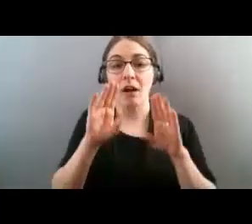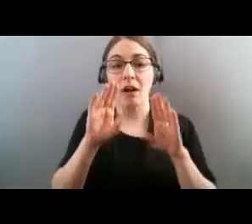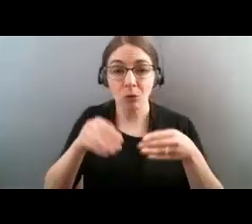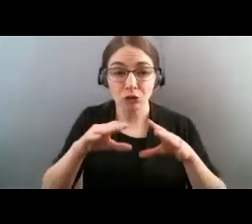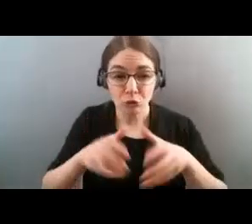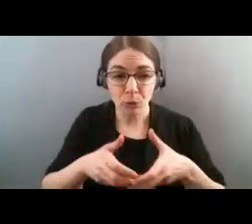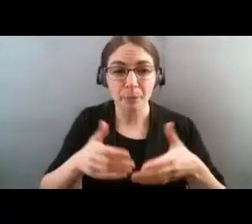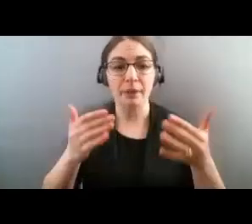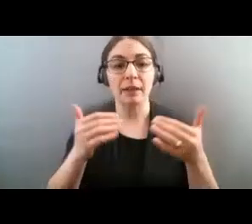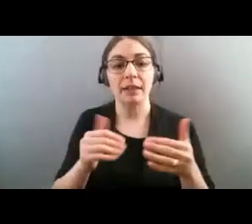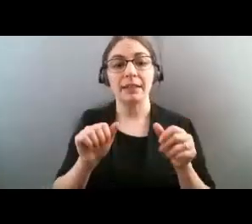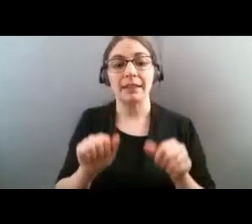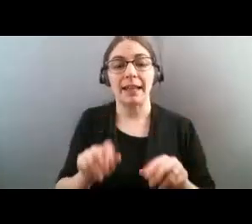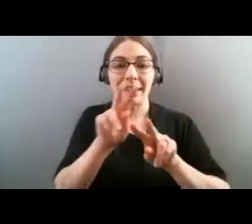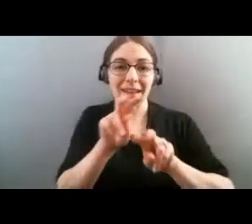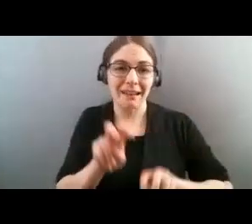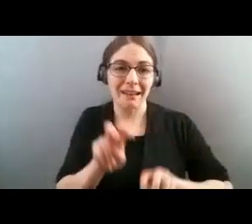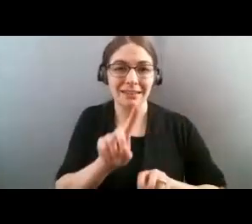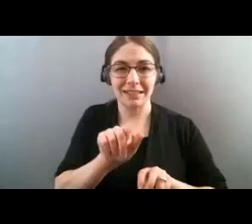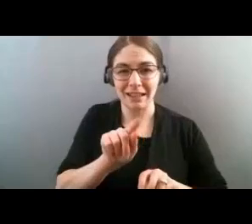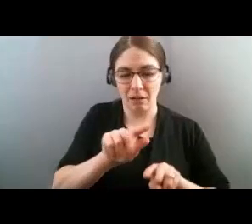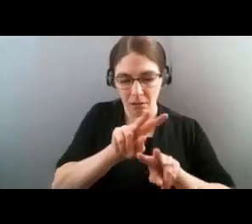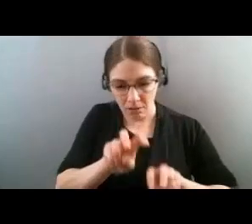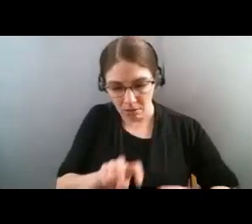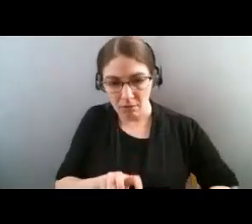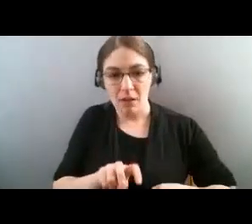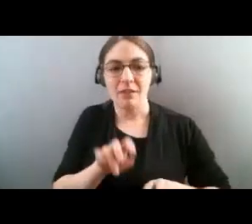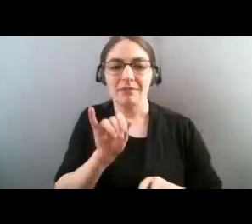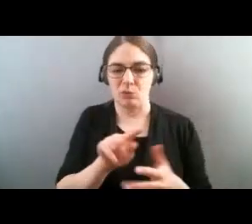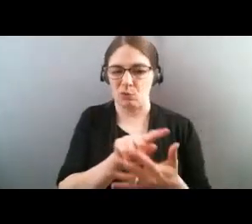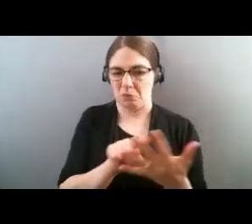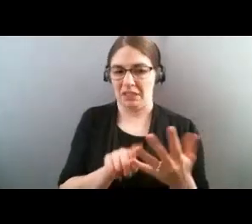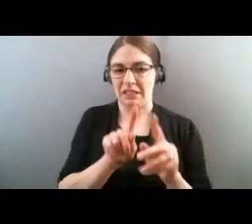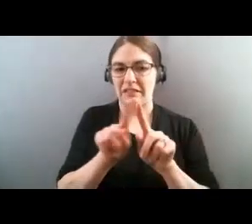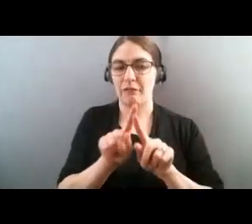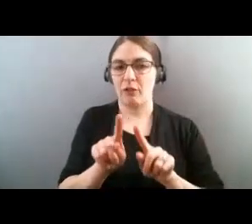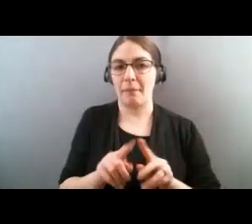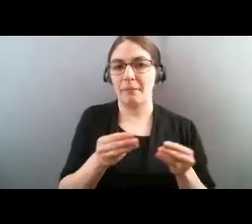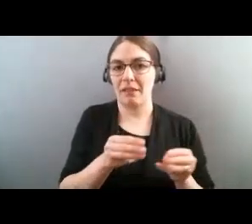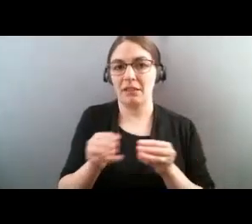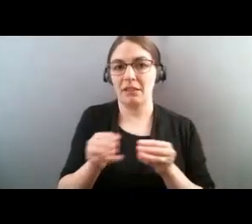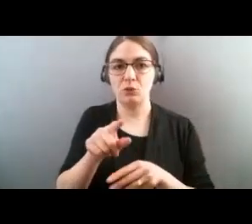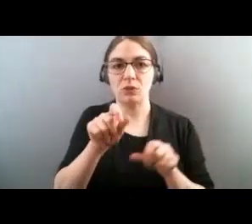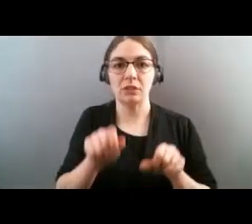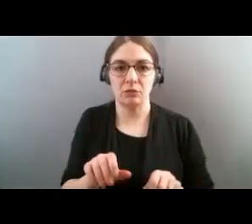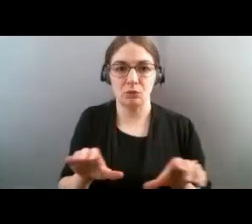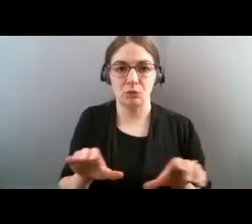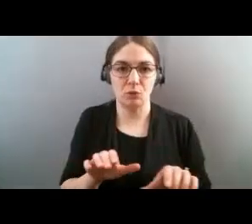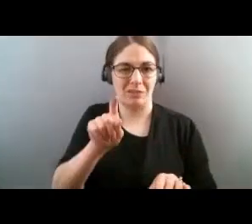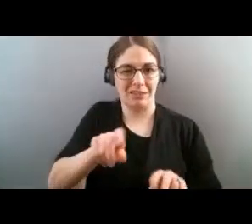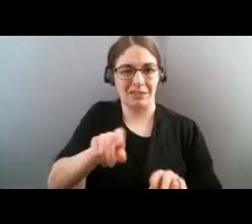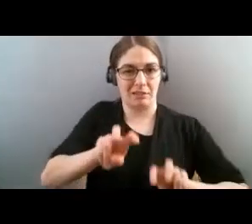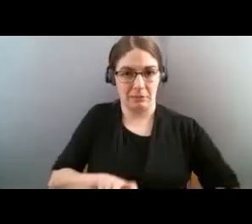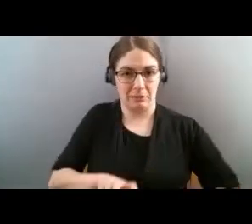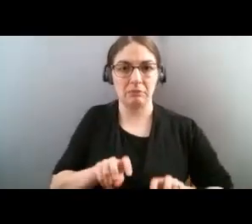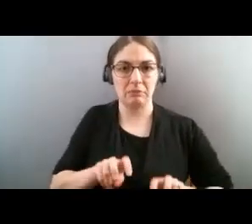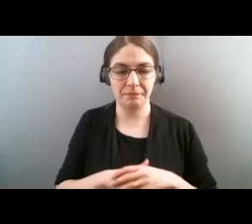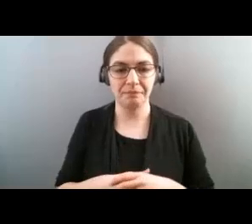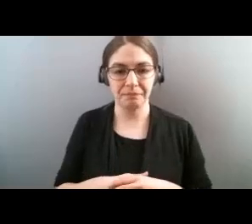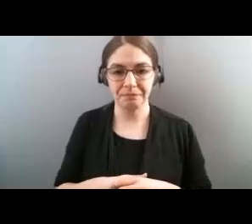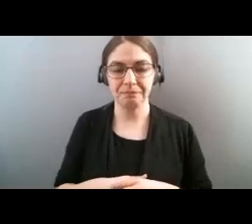the data that you have. Those are different methods that needs assessment can be conducted.